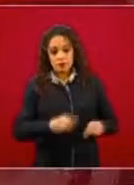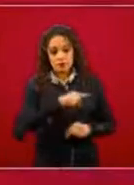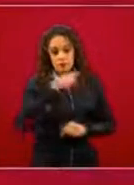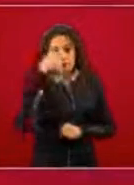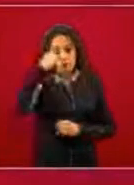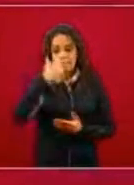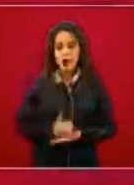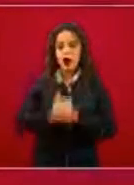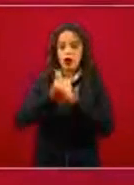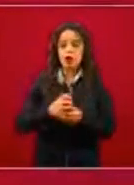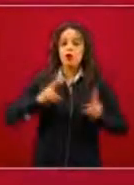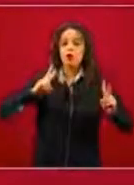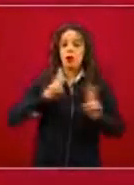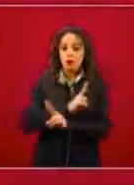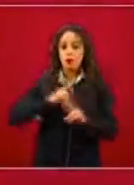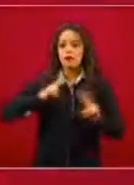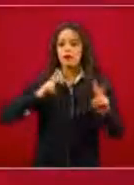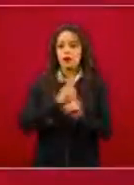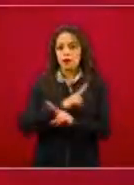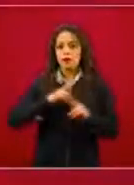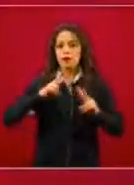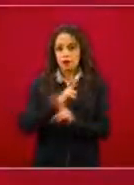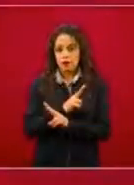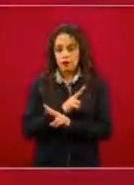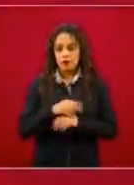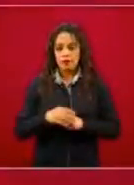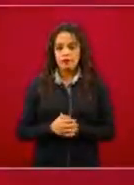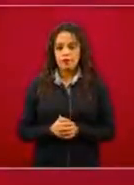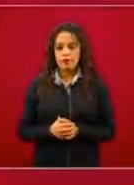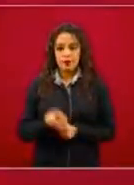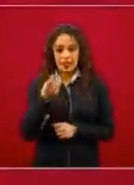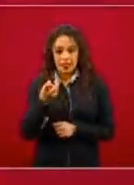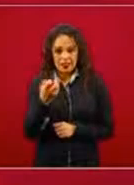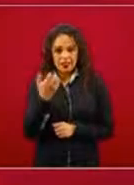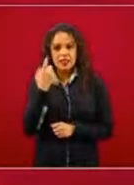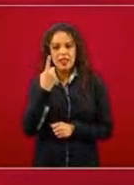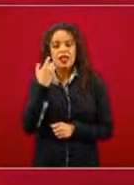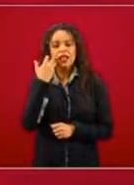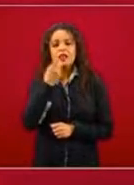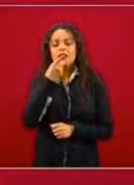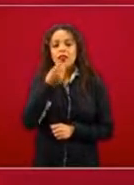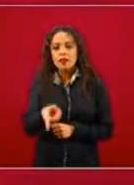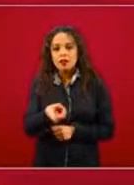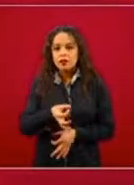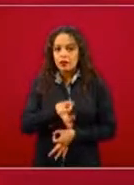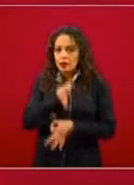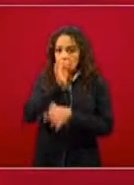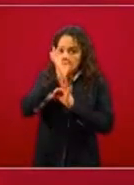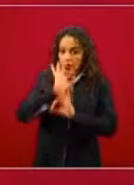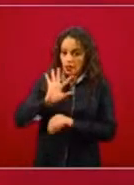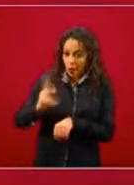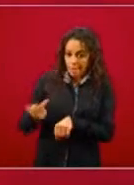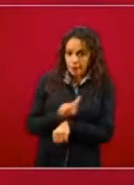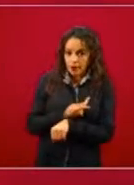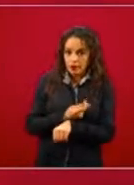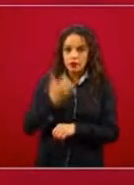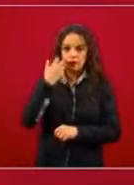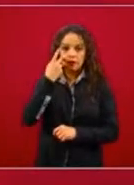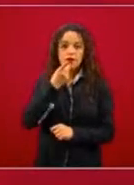just to have an a tube, when you are intubated,